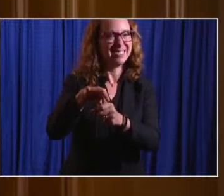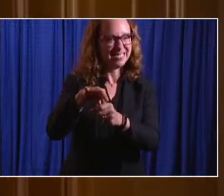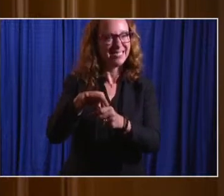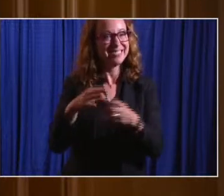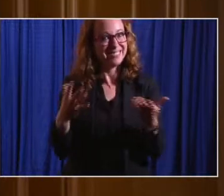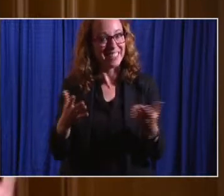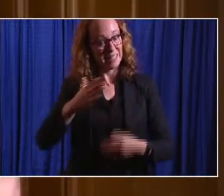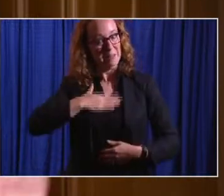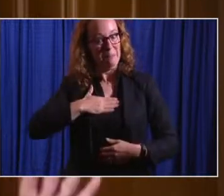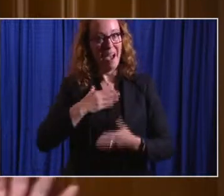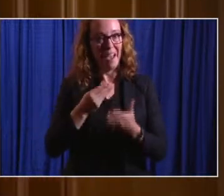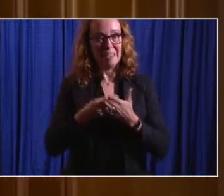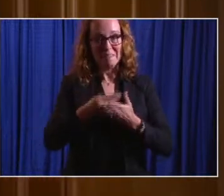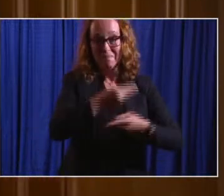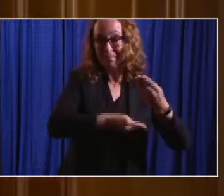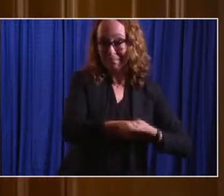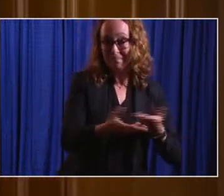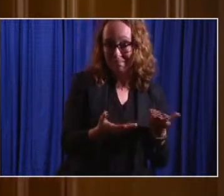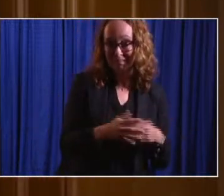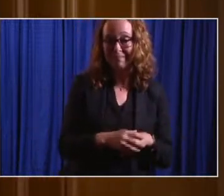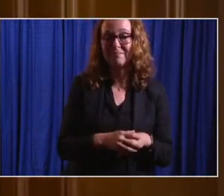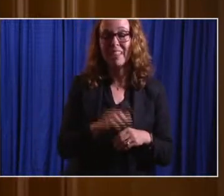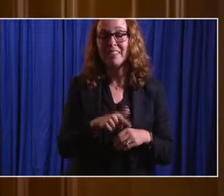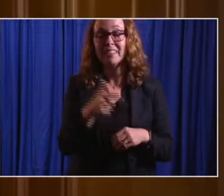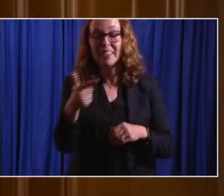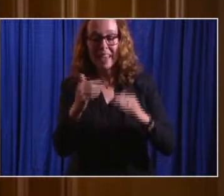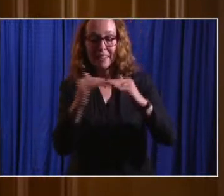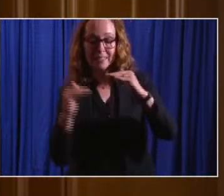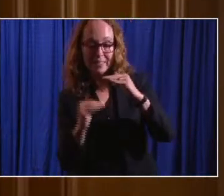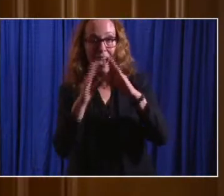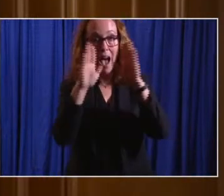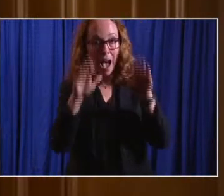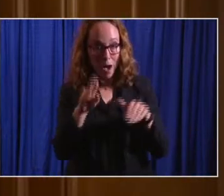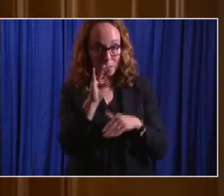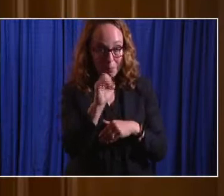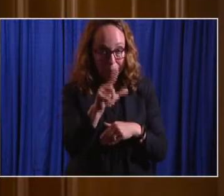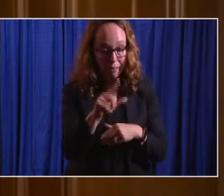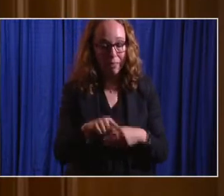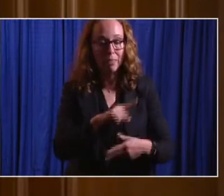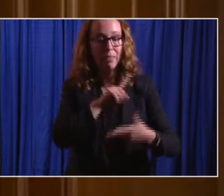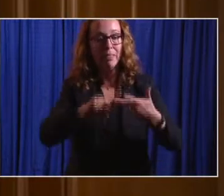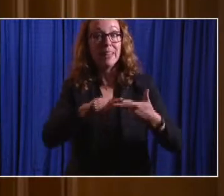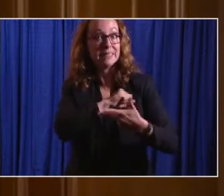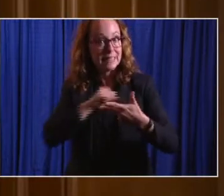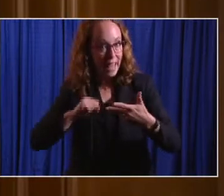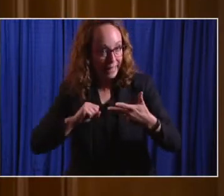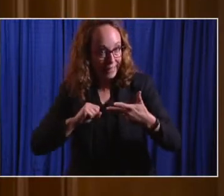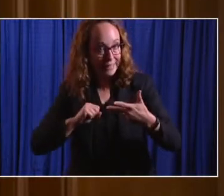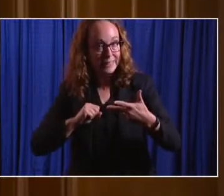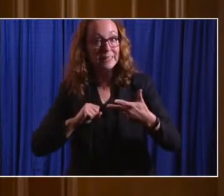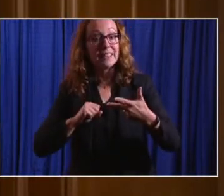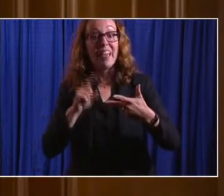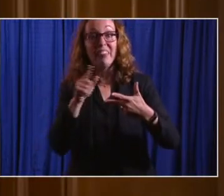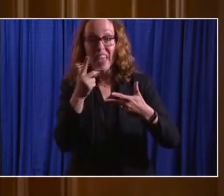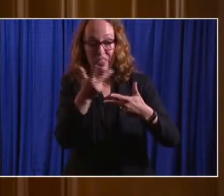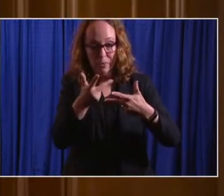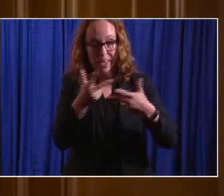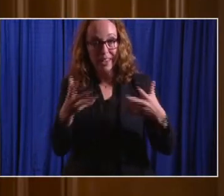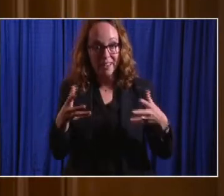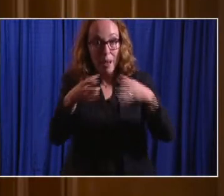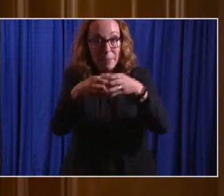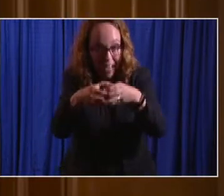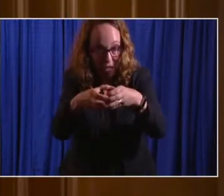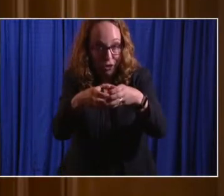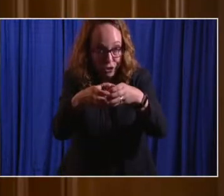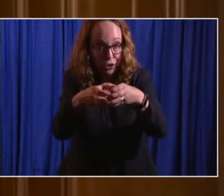budget out. House goes next, then the Senate goes, then they come together. We hope we come